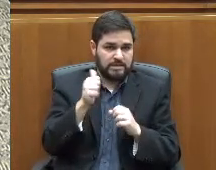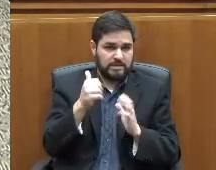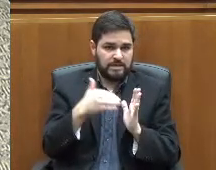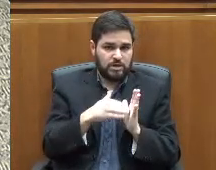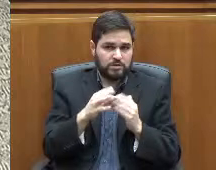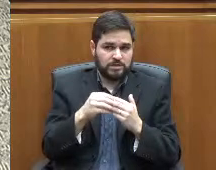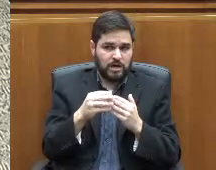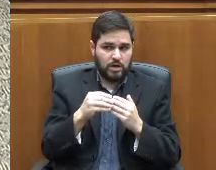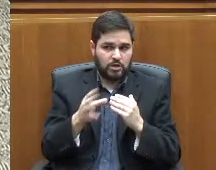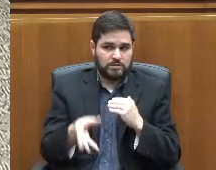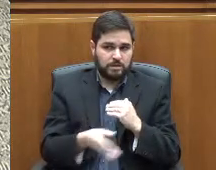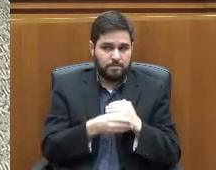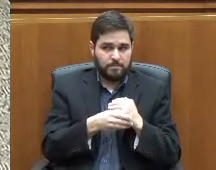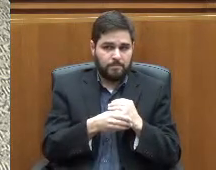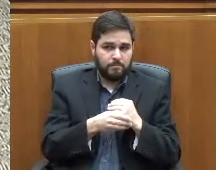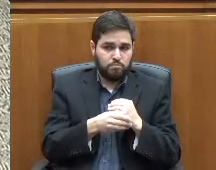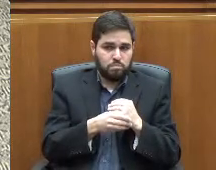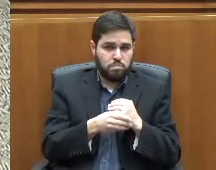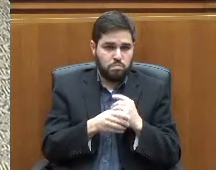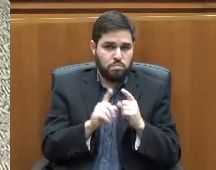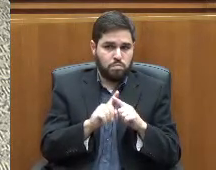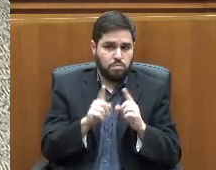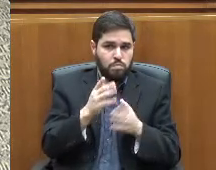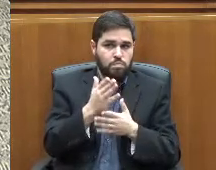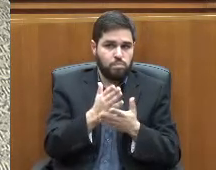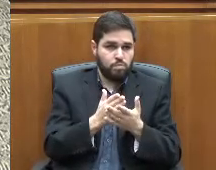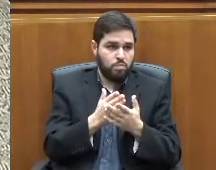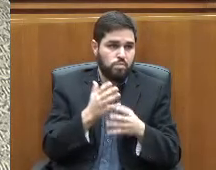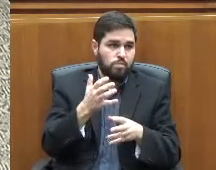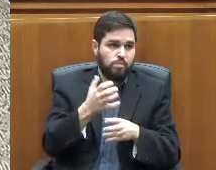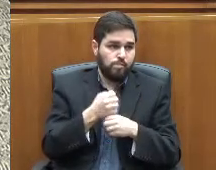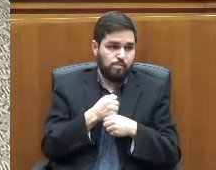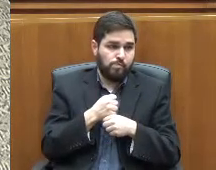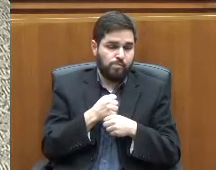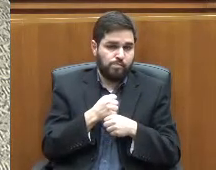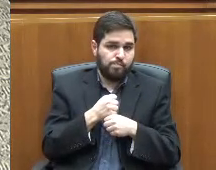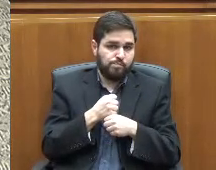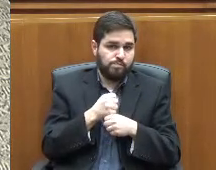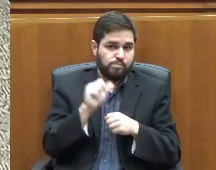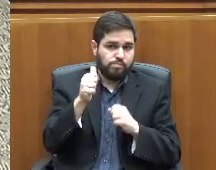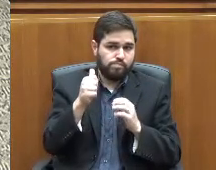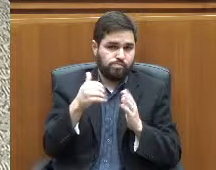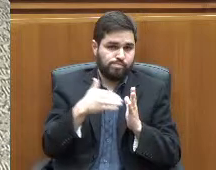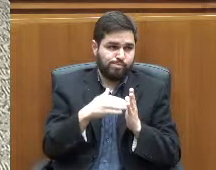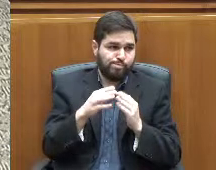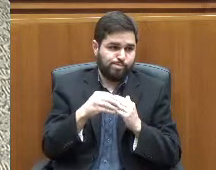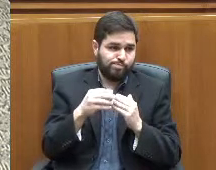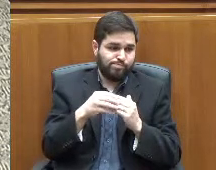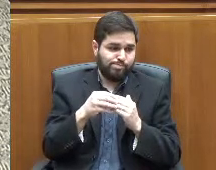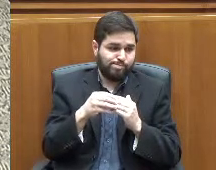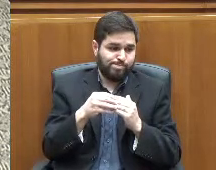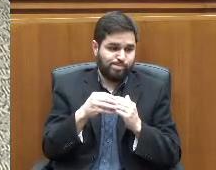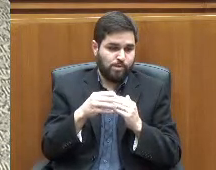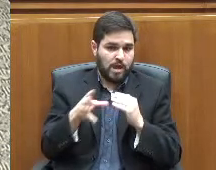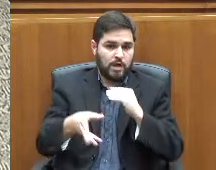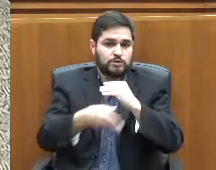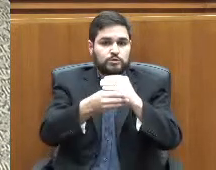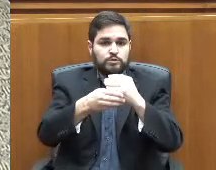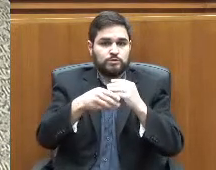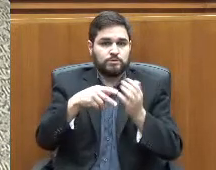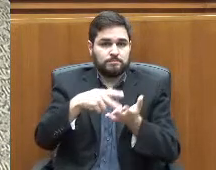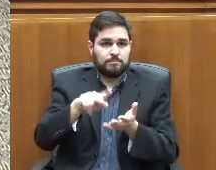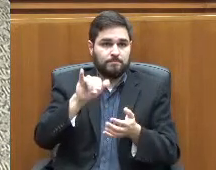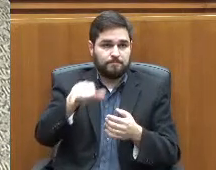supplement. That's right. The ones that got the $10,000 supplement, that group of